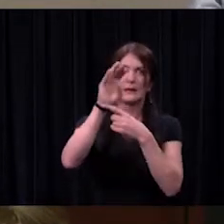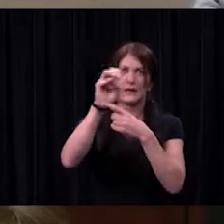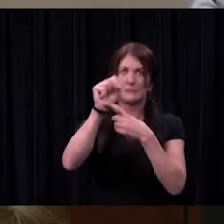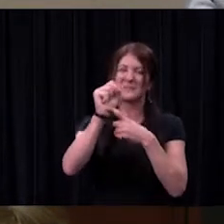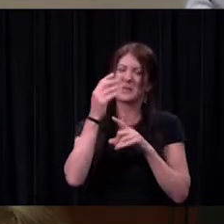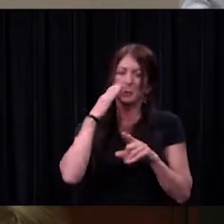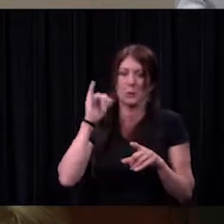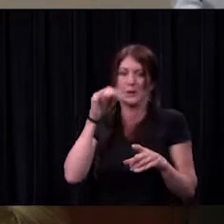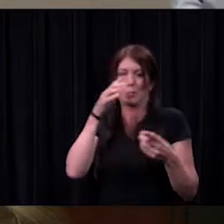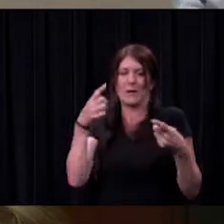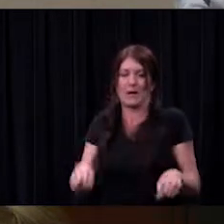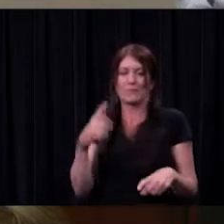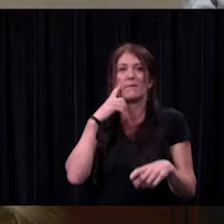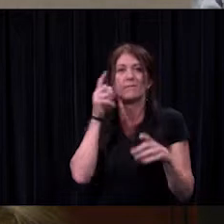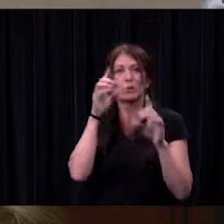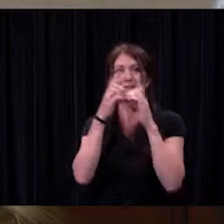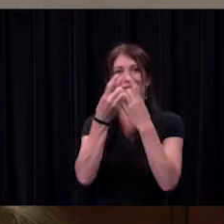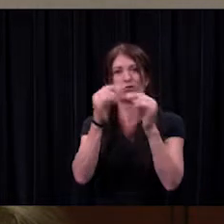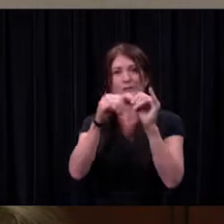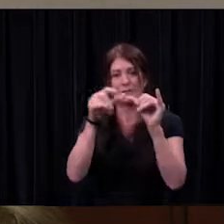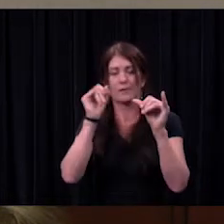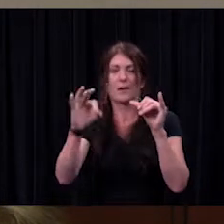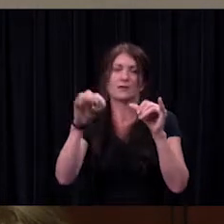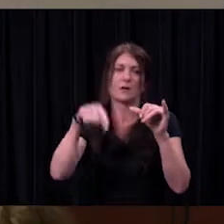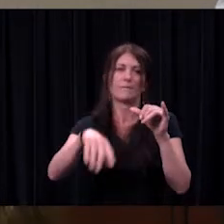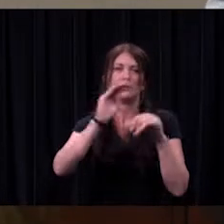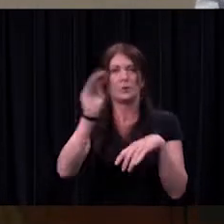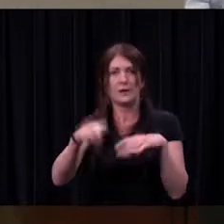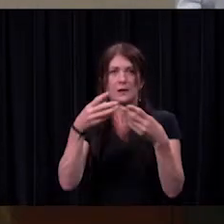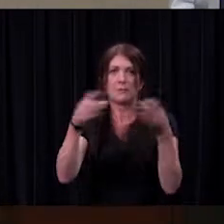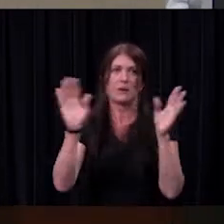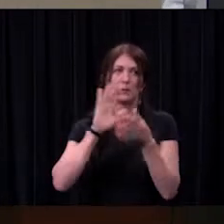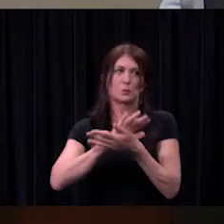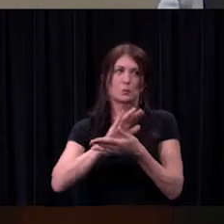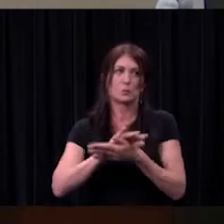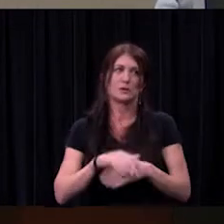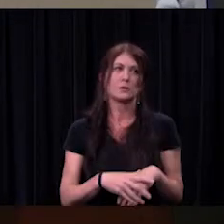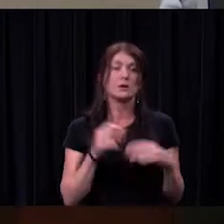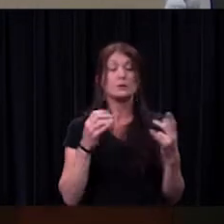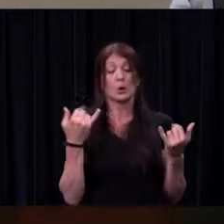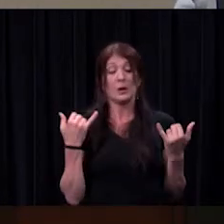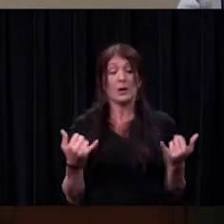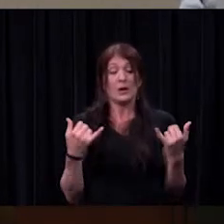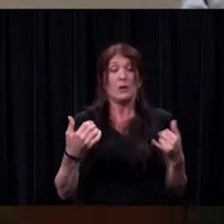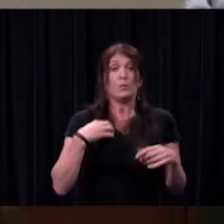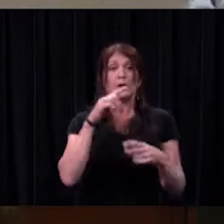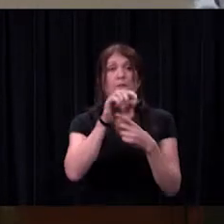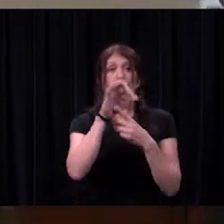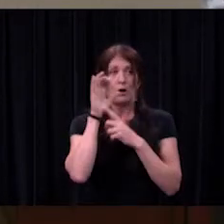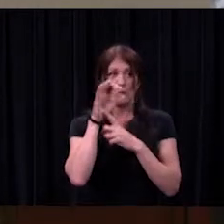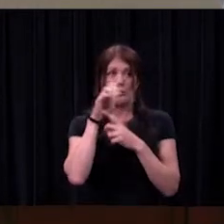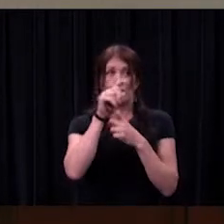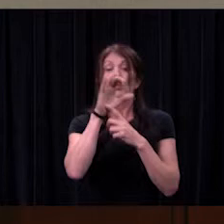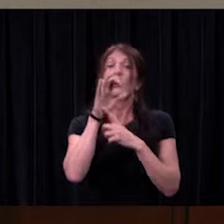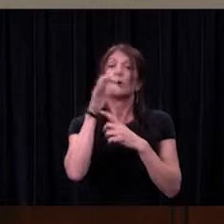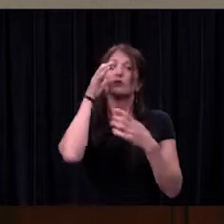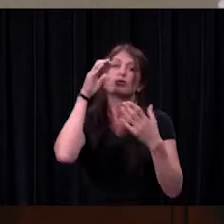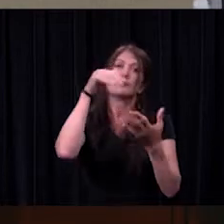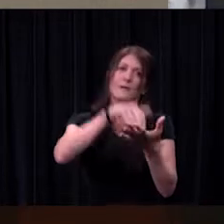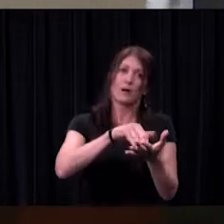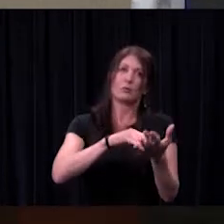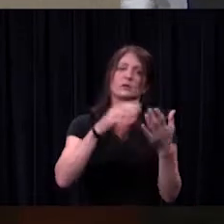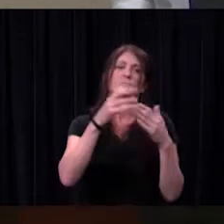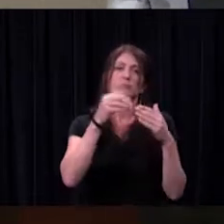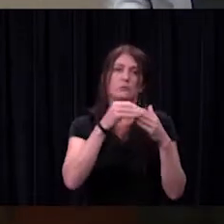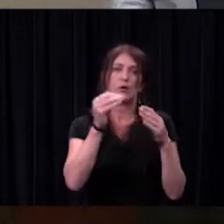the optimum point of the self-insured retentions with a $100,000 deductible for the property and $250,000